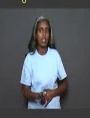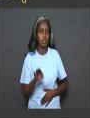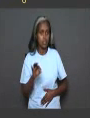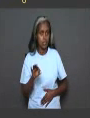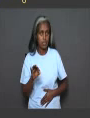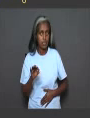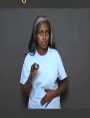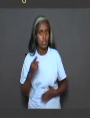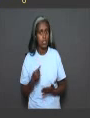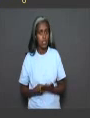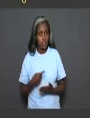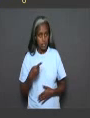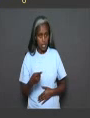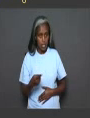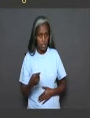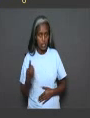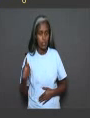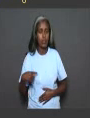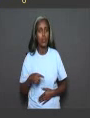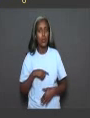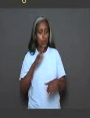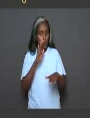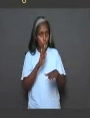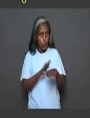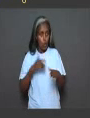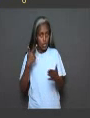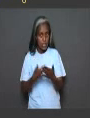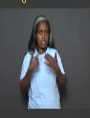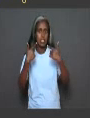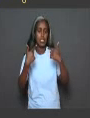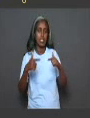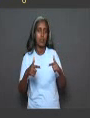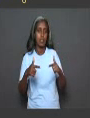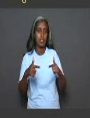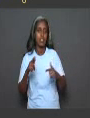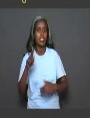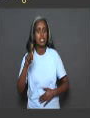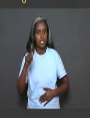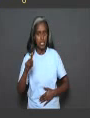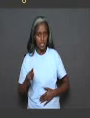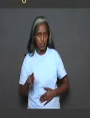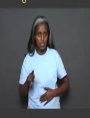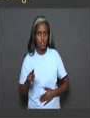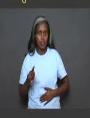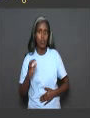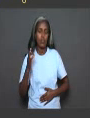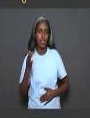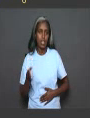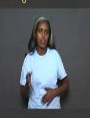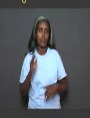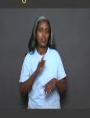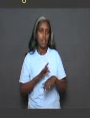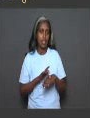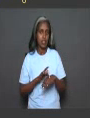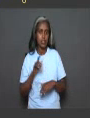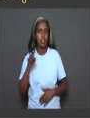exists, then we call this limit the derivative of f